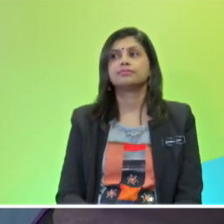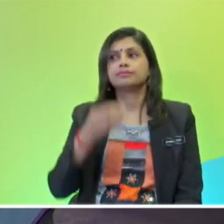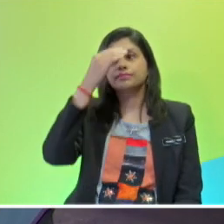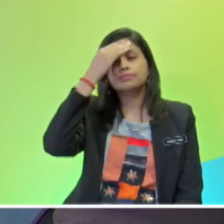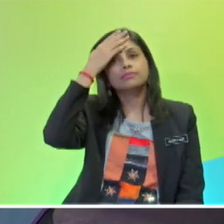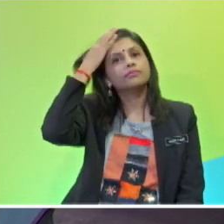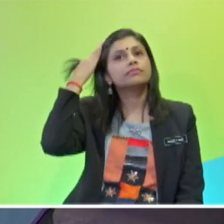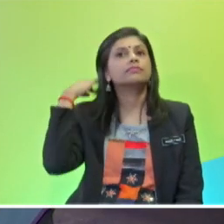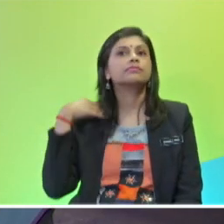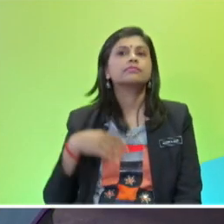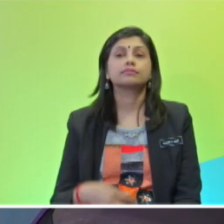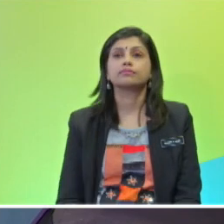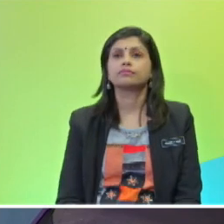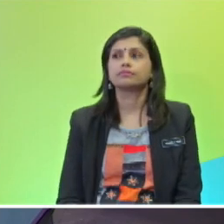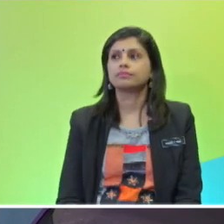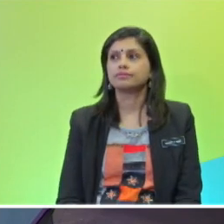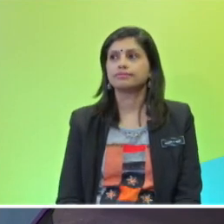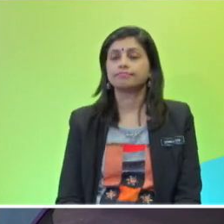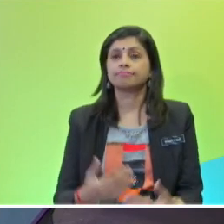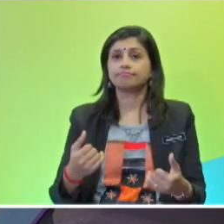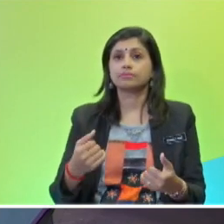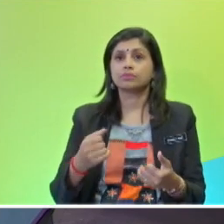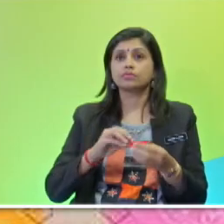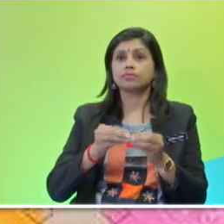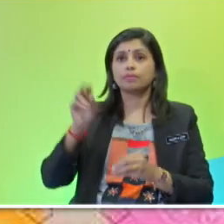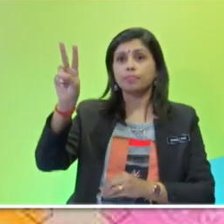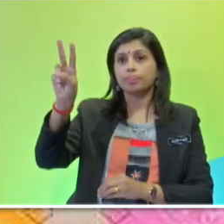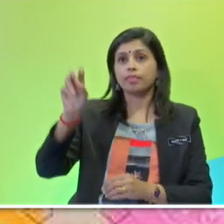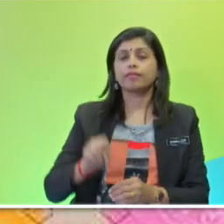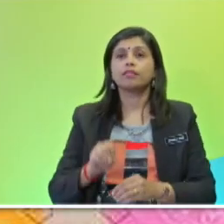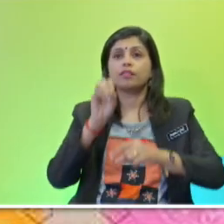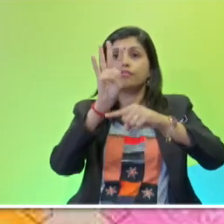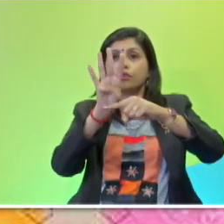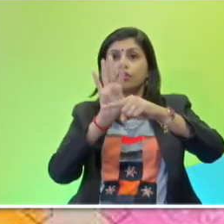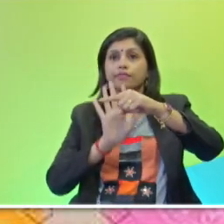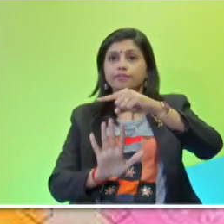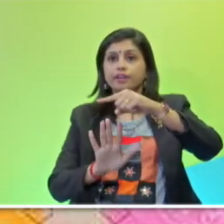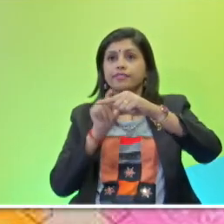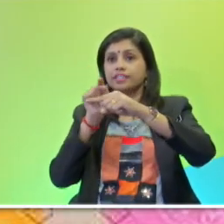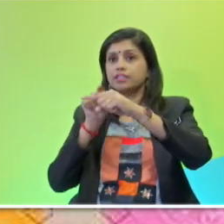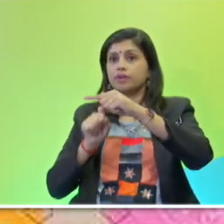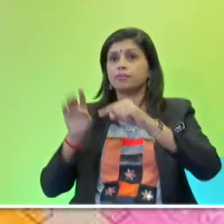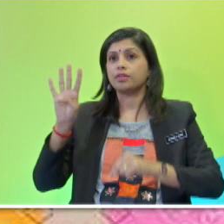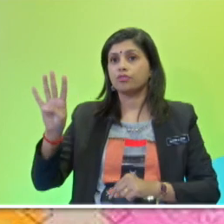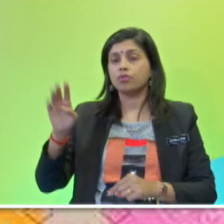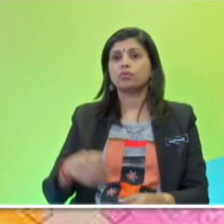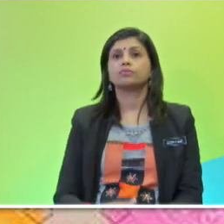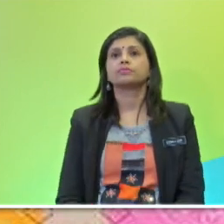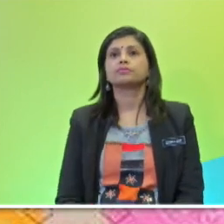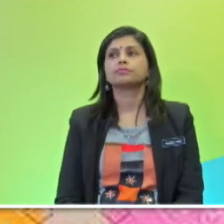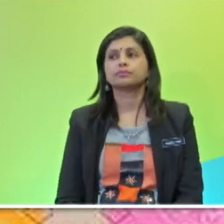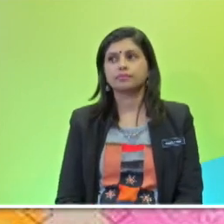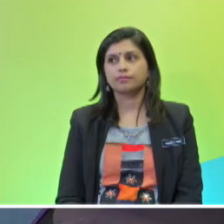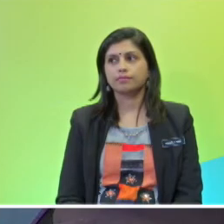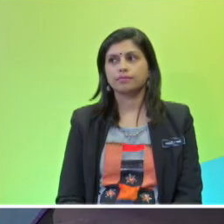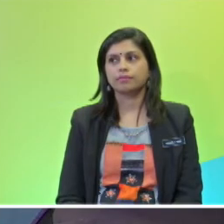try the second one? Second one, okay. Second one is 4 over 5 divide by 4. So Now shall we you do? can draw on